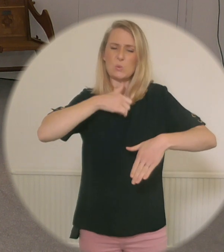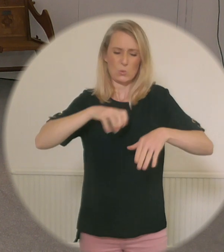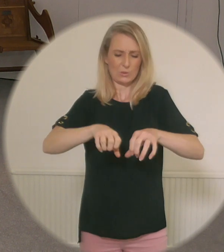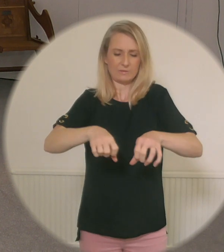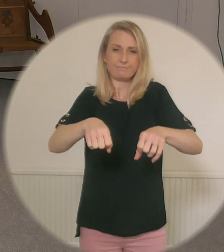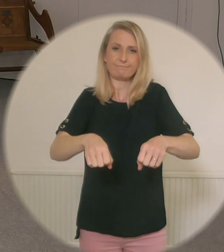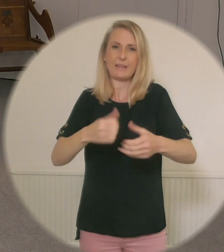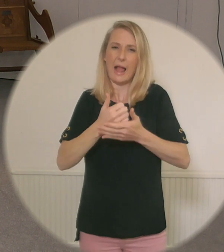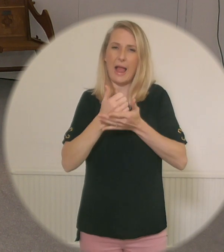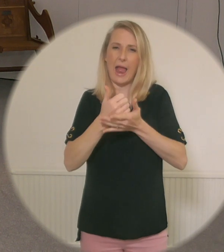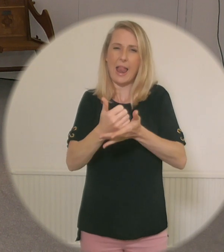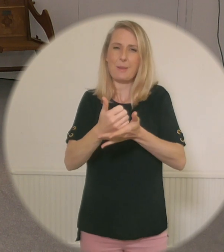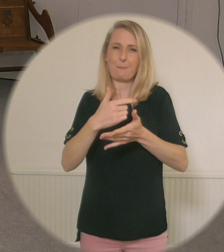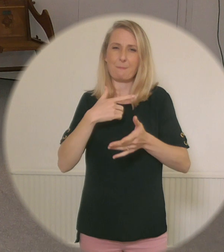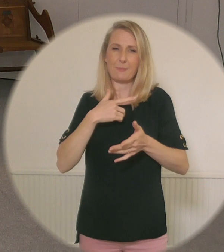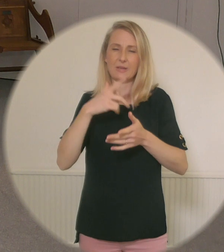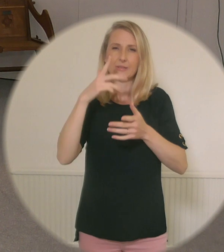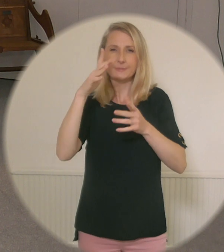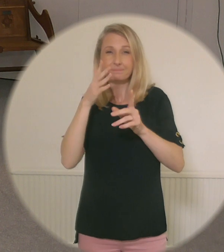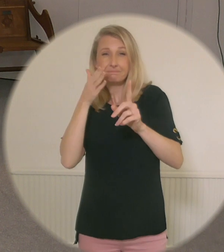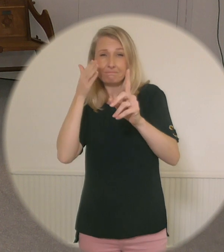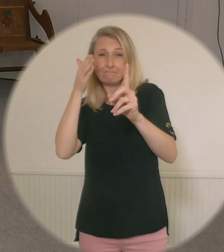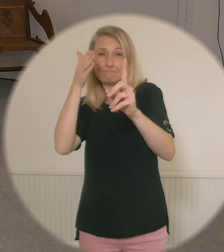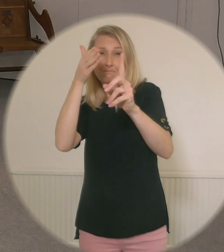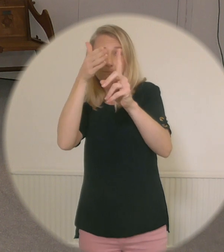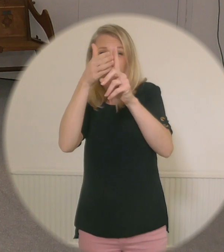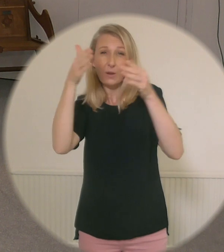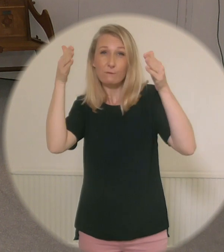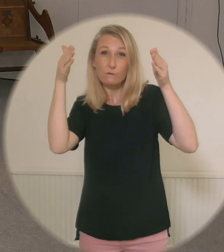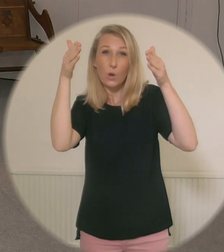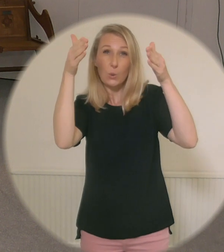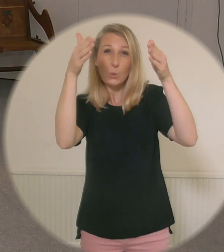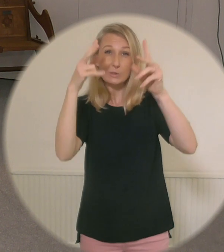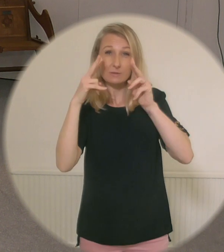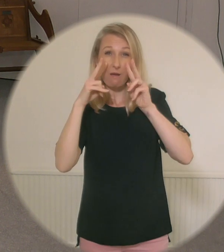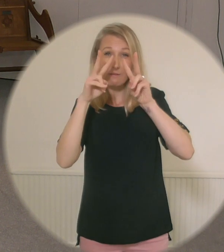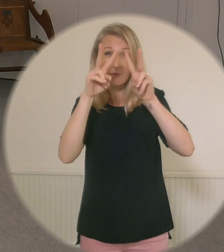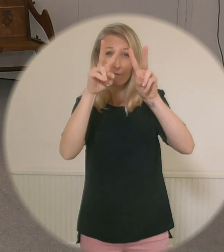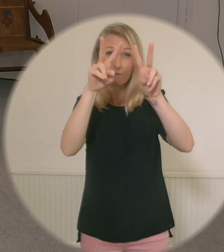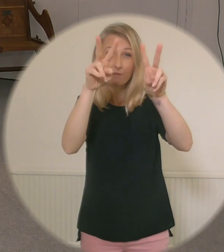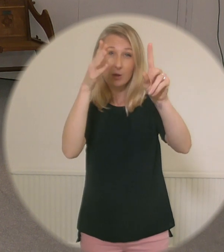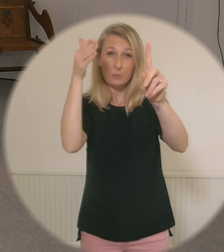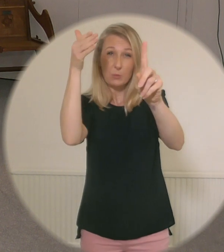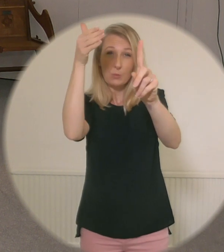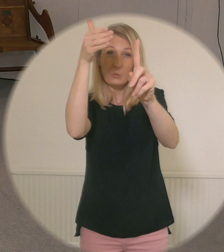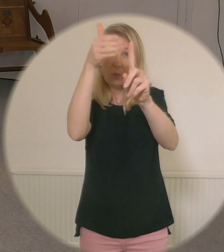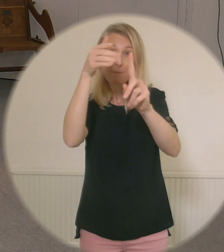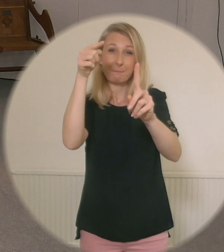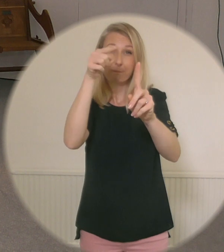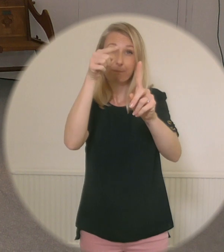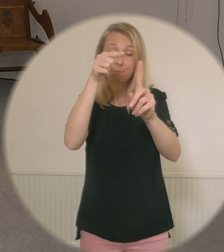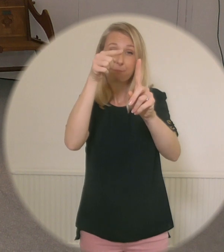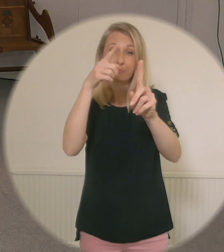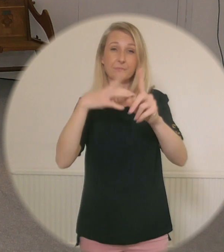you steady. Find a point to focus your attention on. So keep your eyes on one point. And then